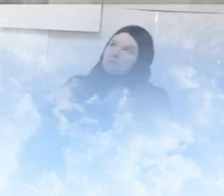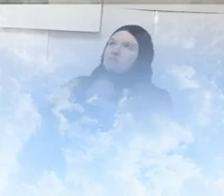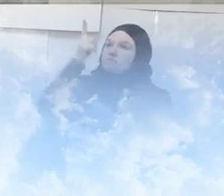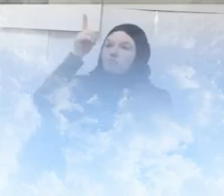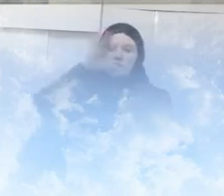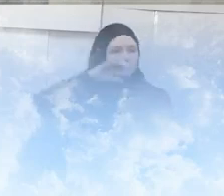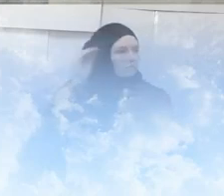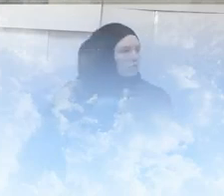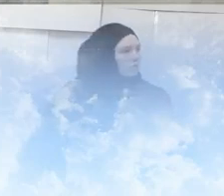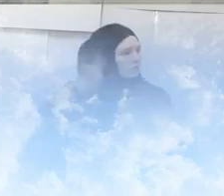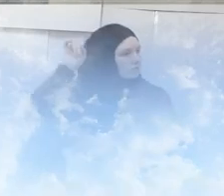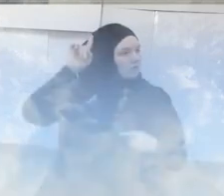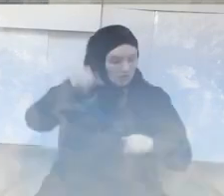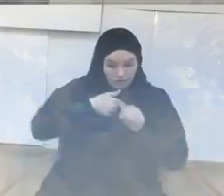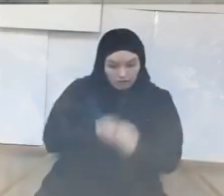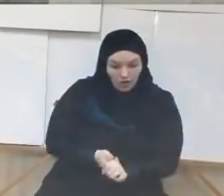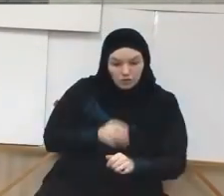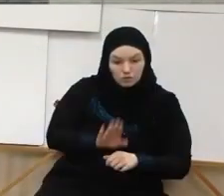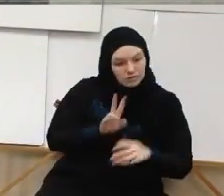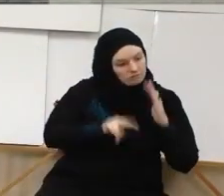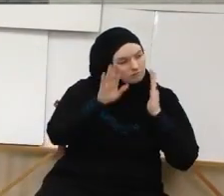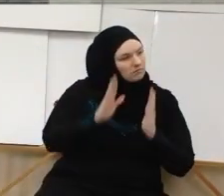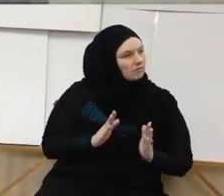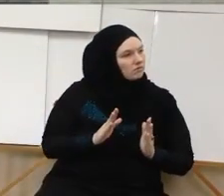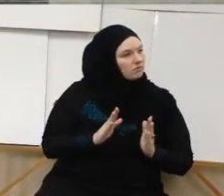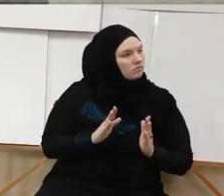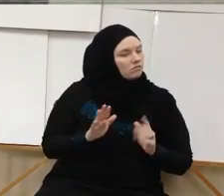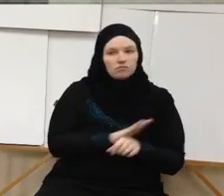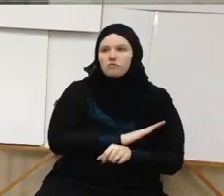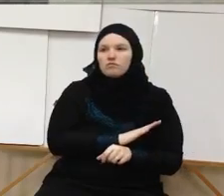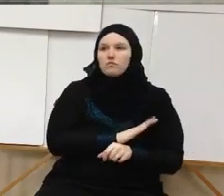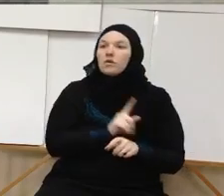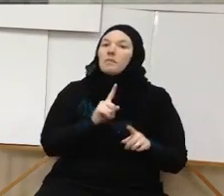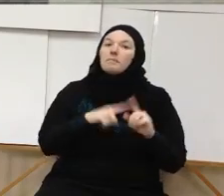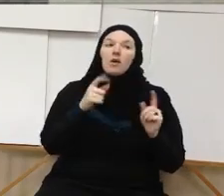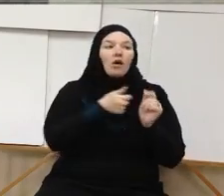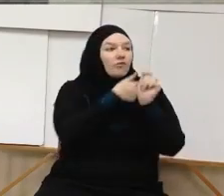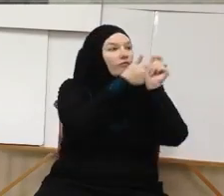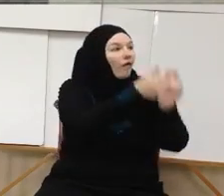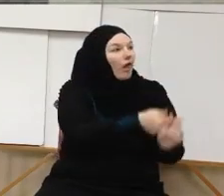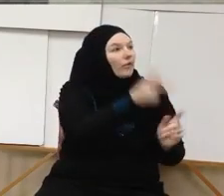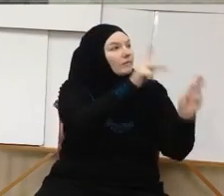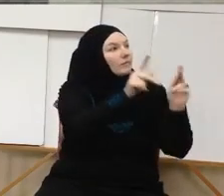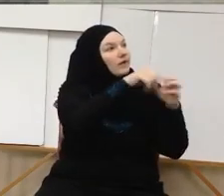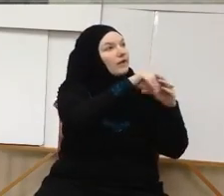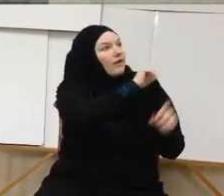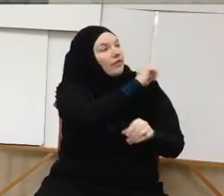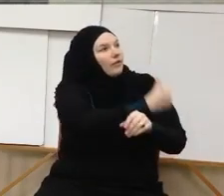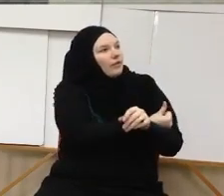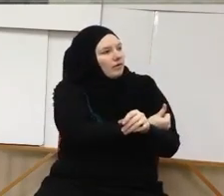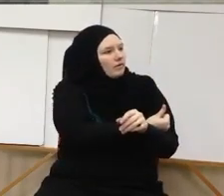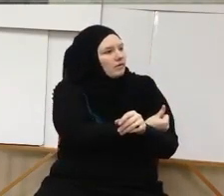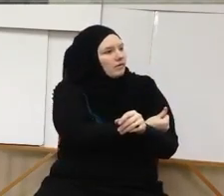The obedience to His Messenger unconditional. But the obedience to people in authority is